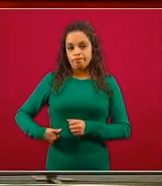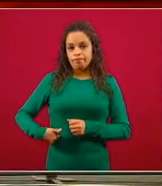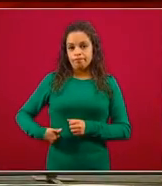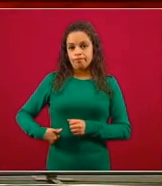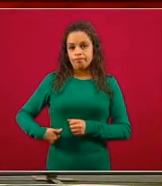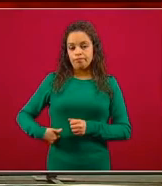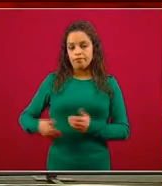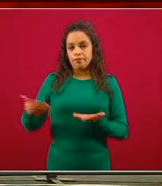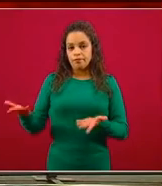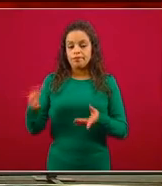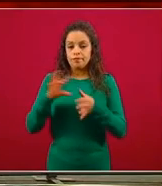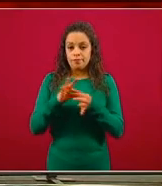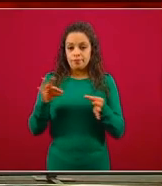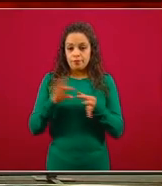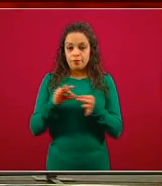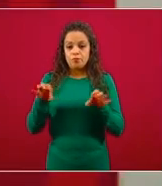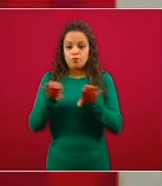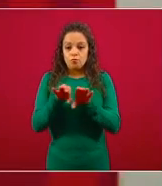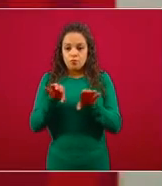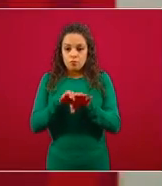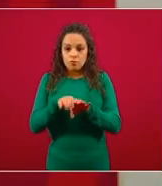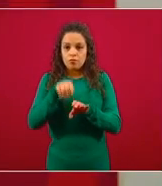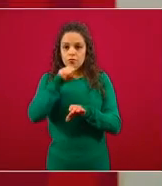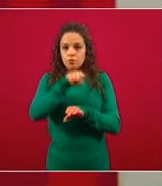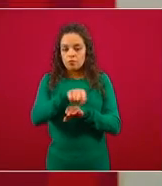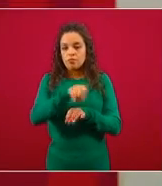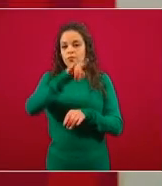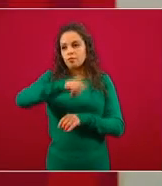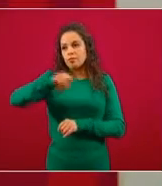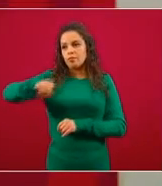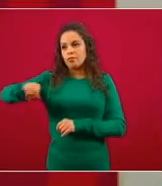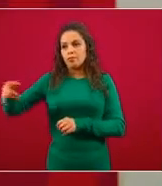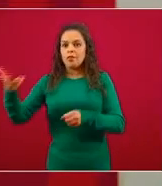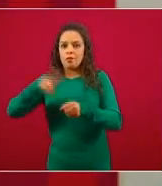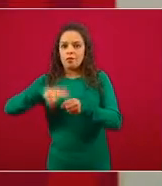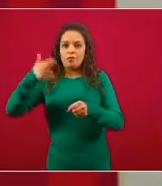a significant impact on how much occupancy we have at our hospitals.